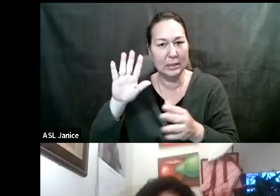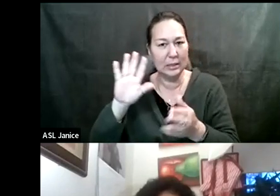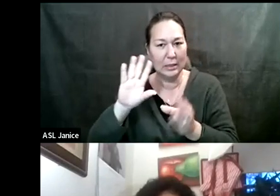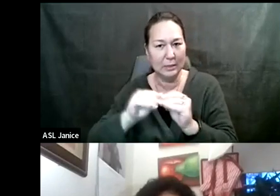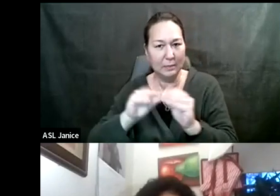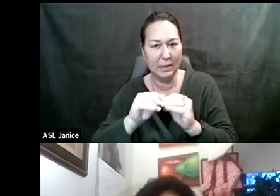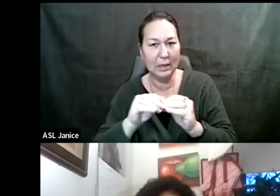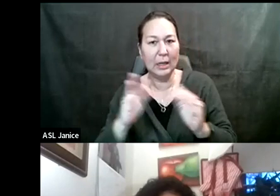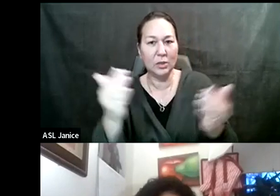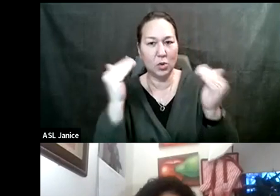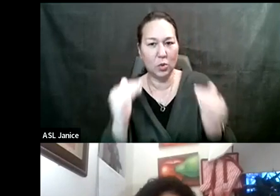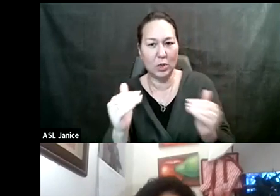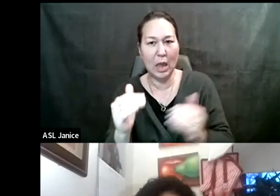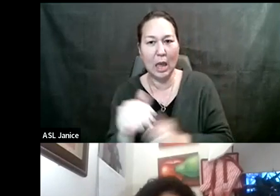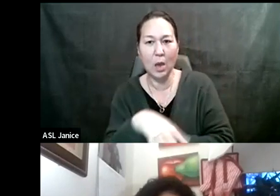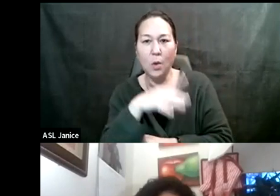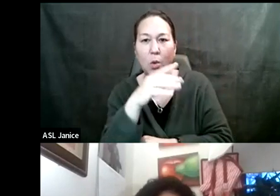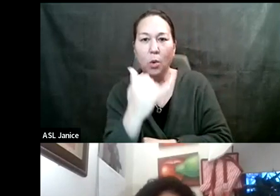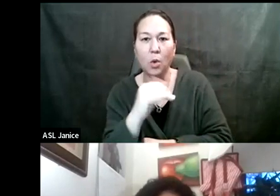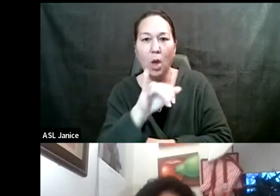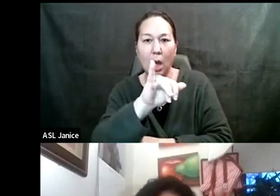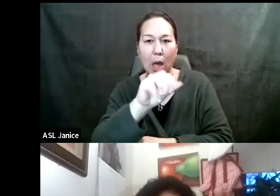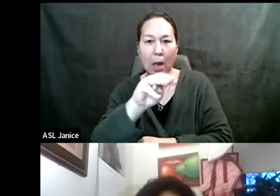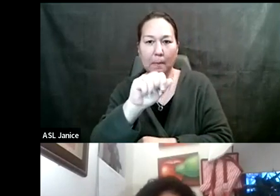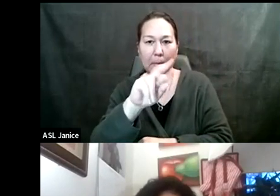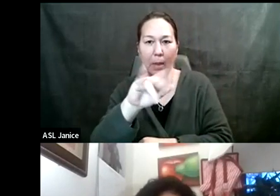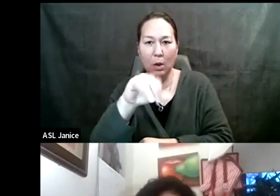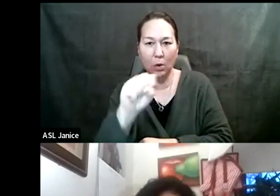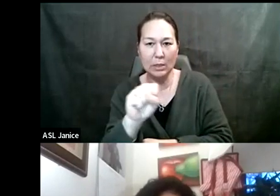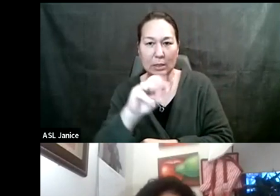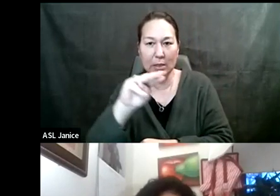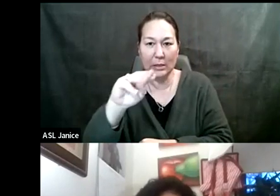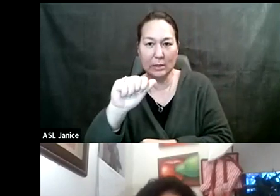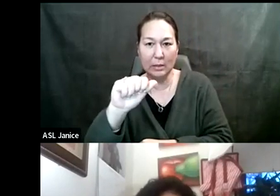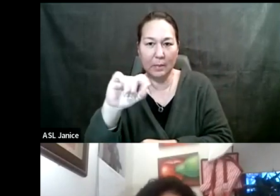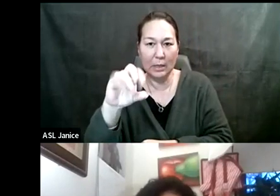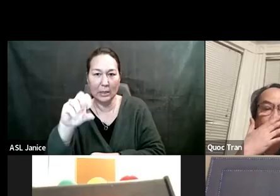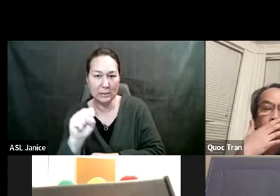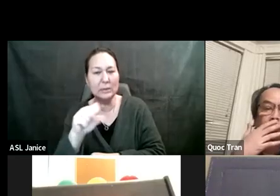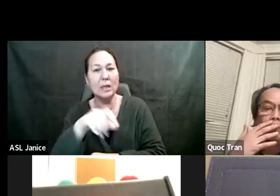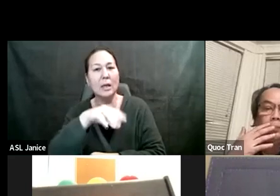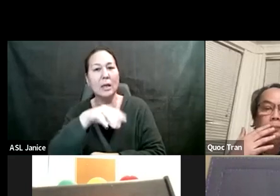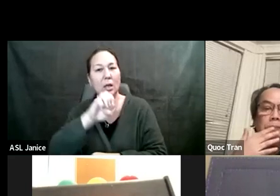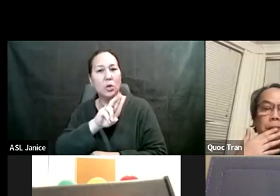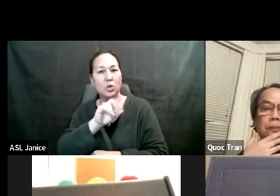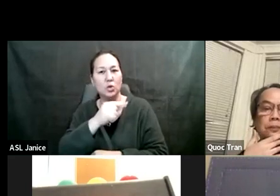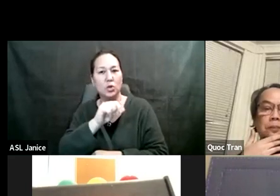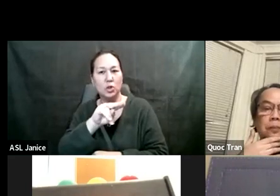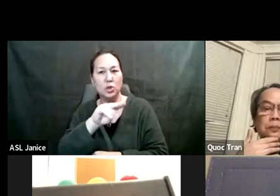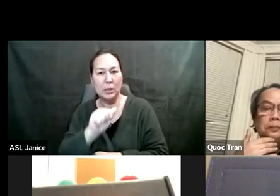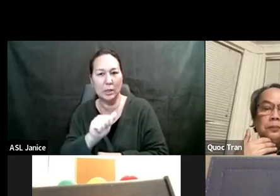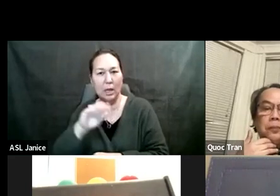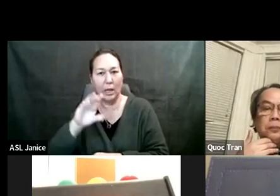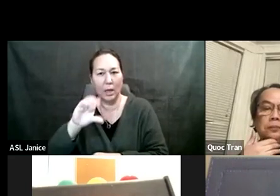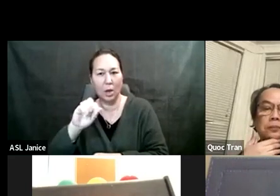Mejia Amada ravello Paula Ortiz and piedad Munoz if you could please raise